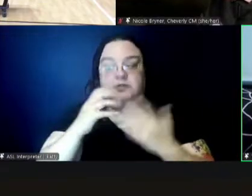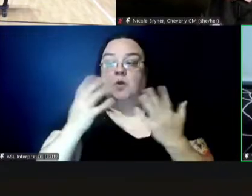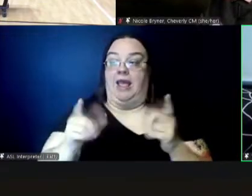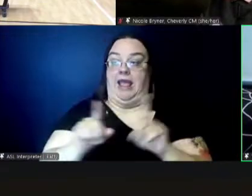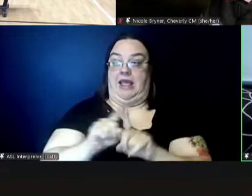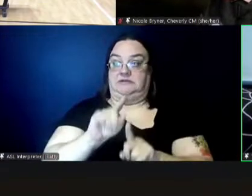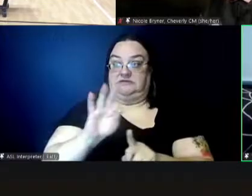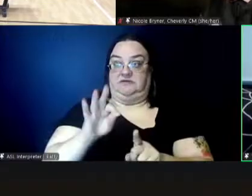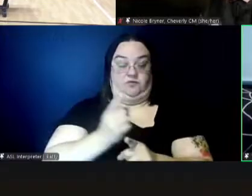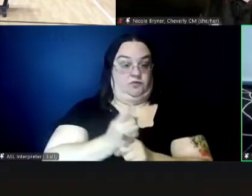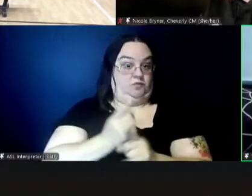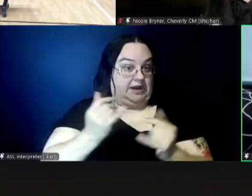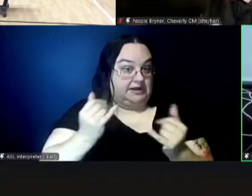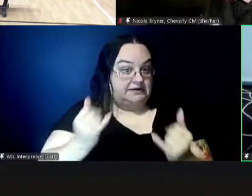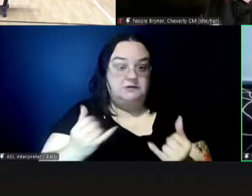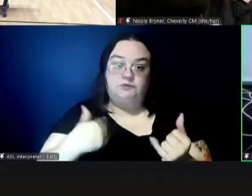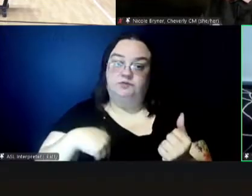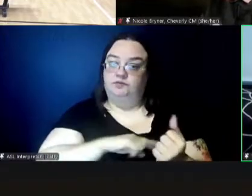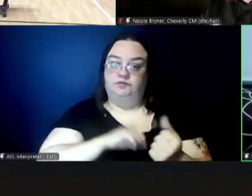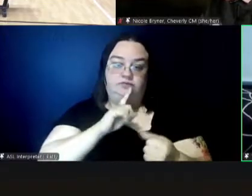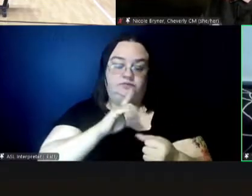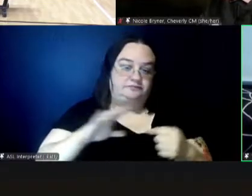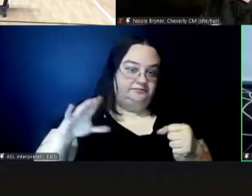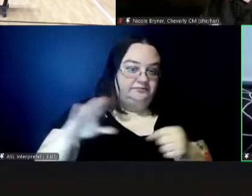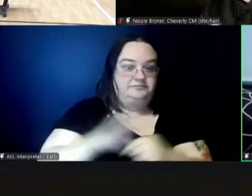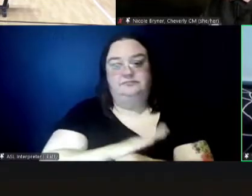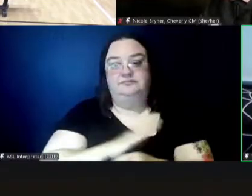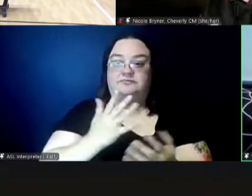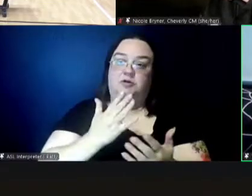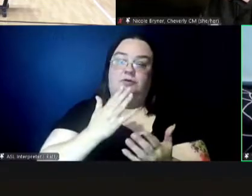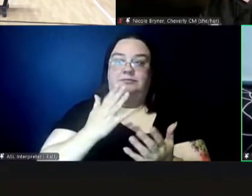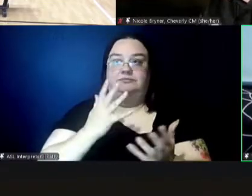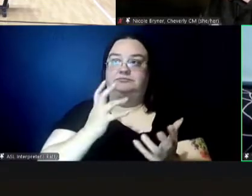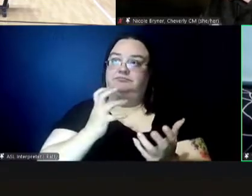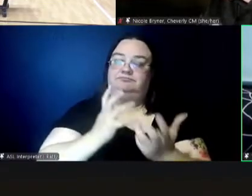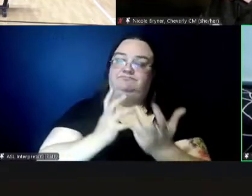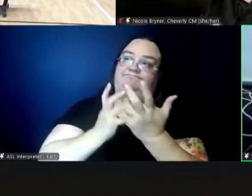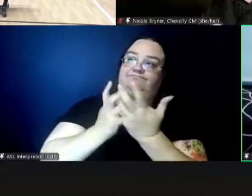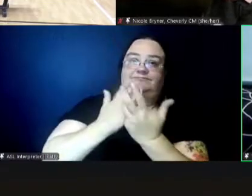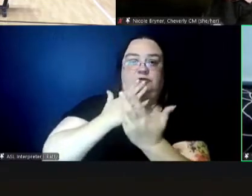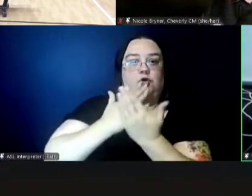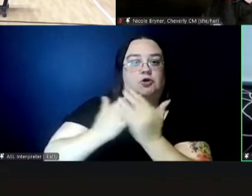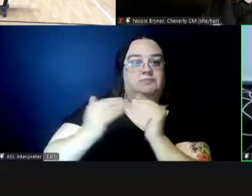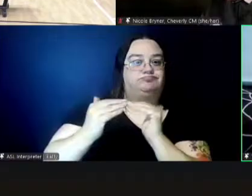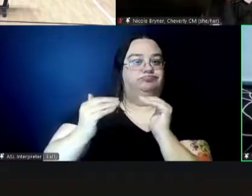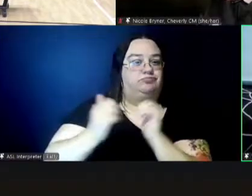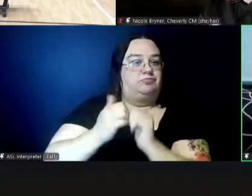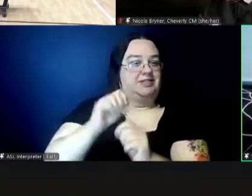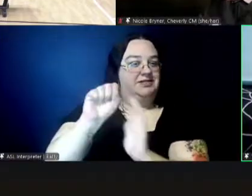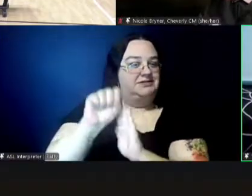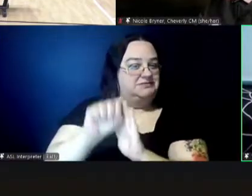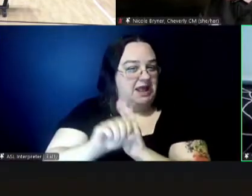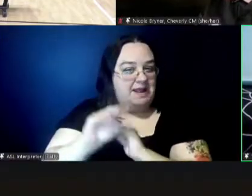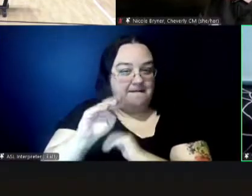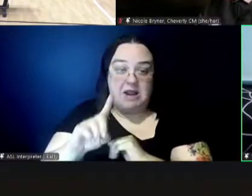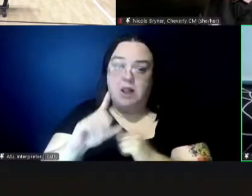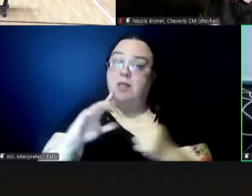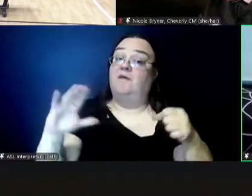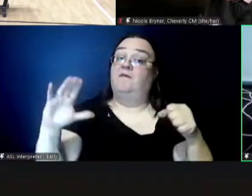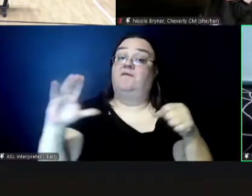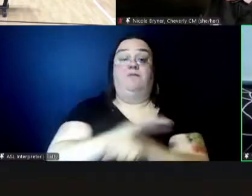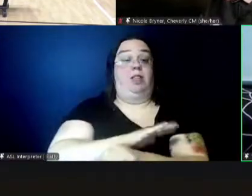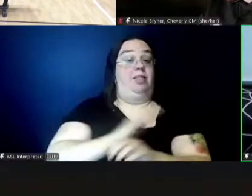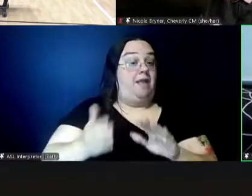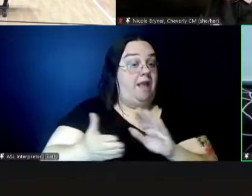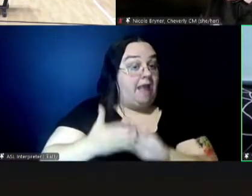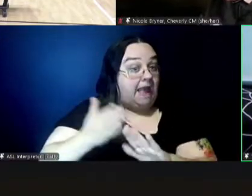now, we are fully in the good graces of the state of Maryland, and we are fully operational. And I'm